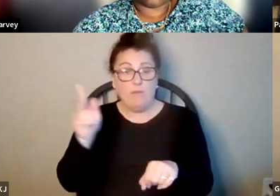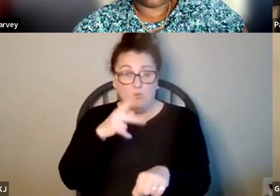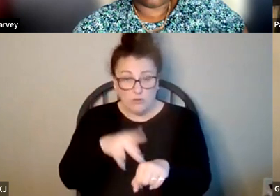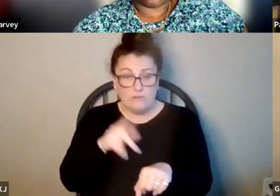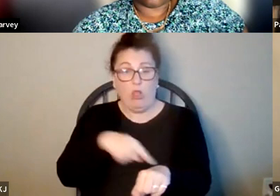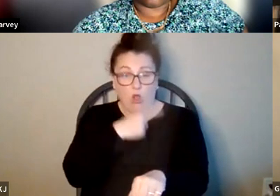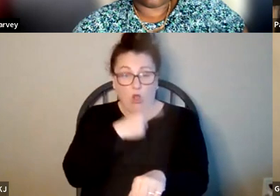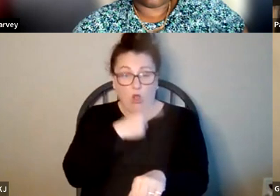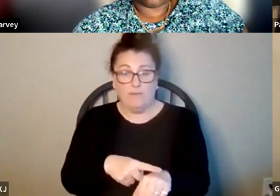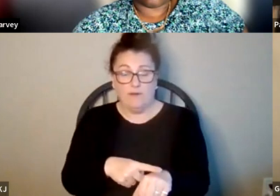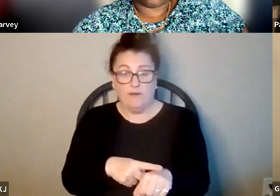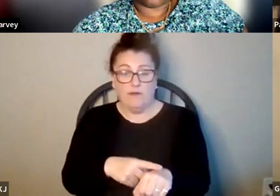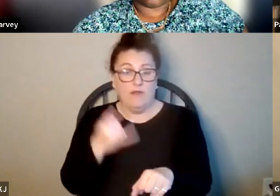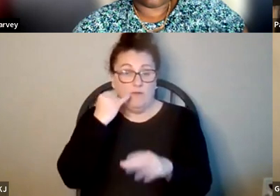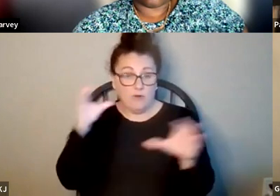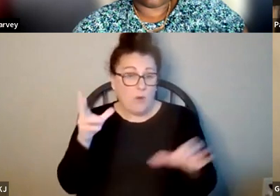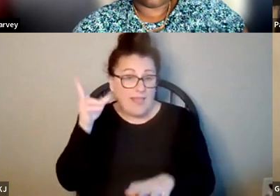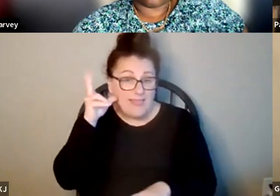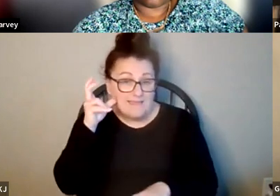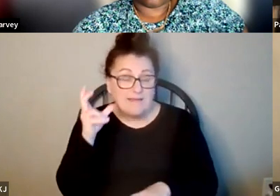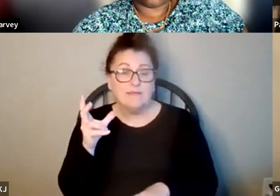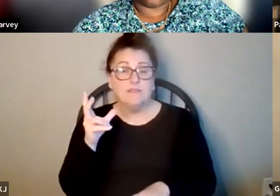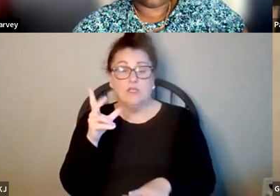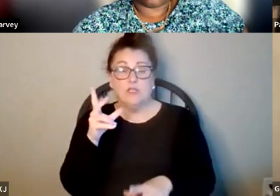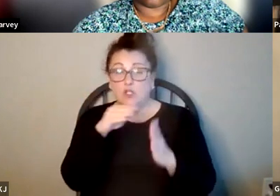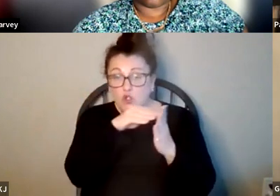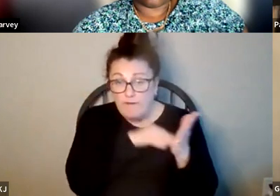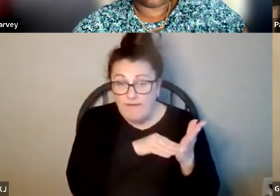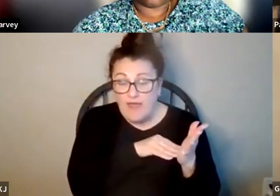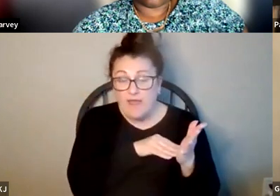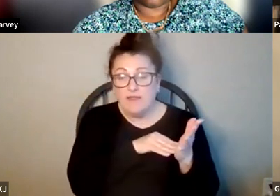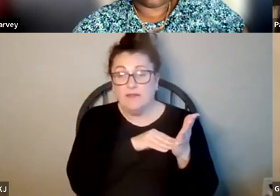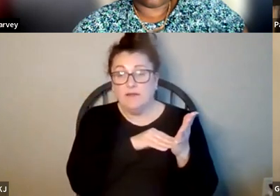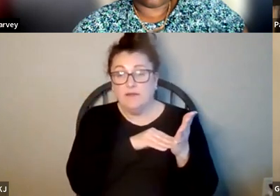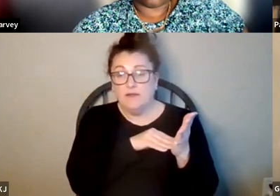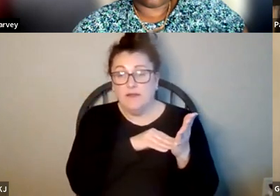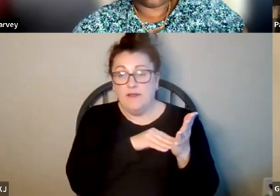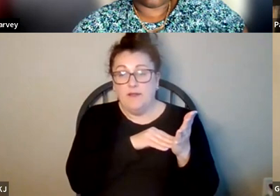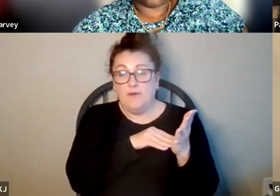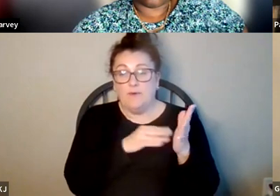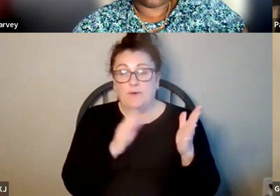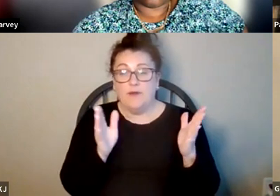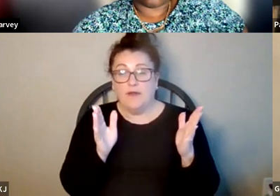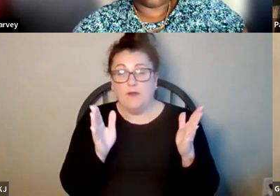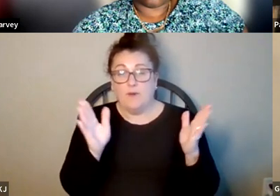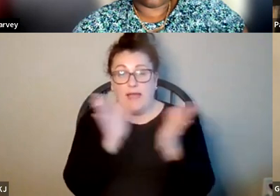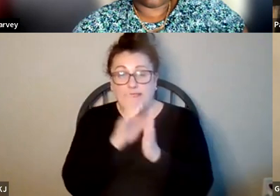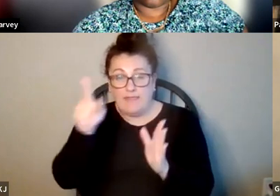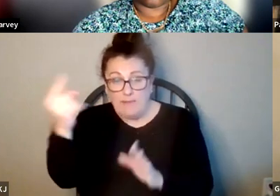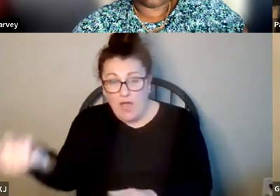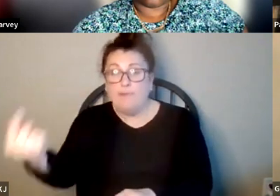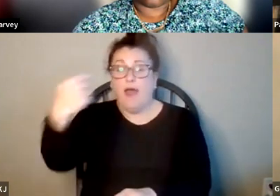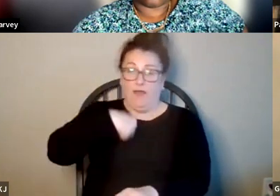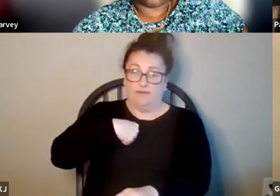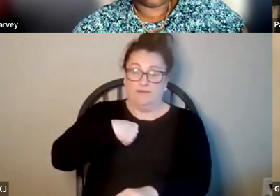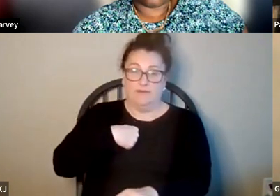time. And I think that if we're doing listening sessions or if we're going to a survey, having them fill out a survey, to some degree, we are asking them to come to us. And I think